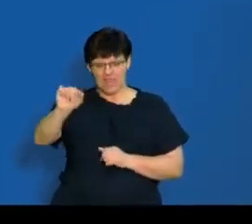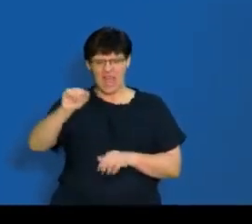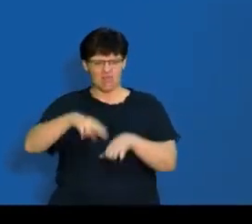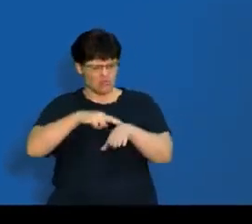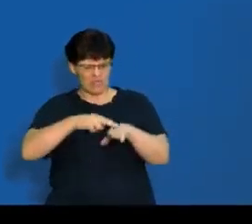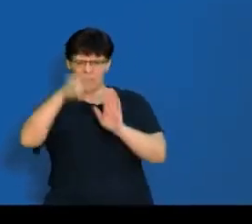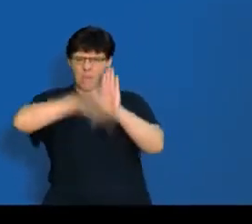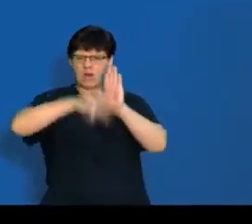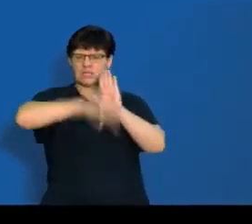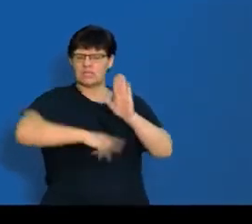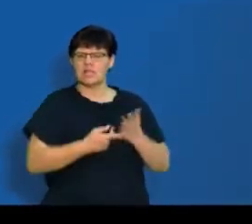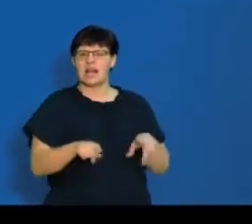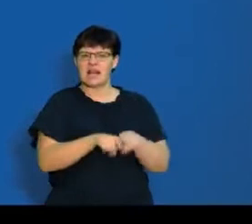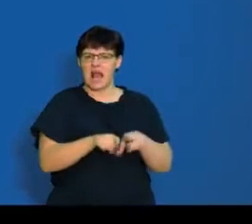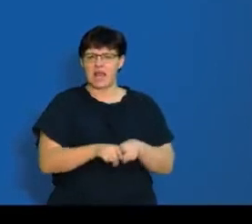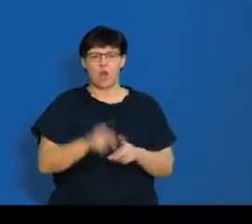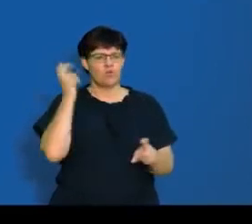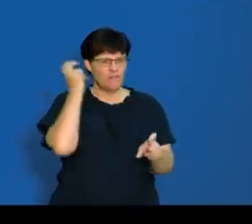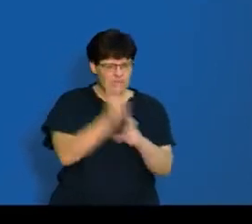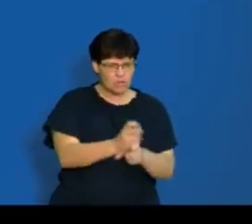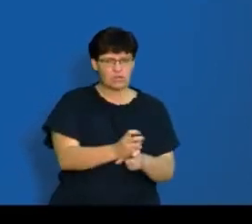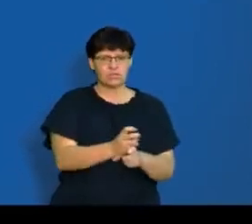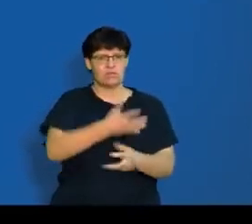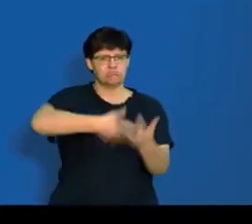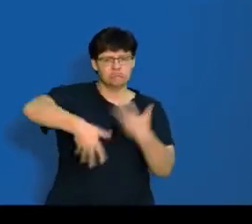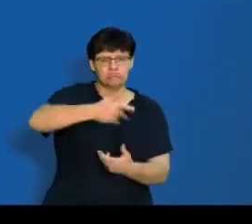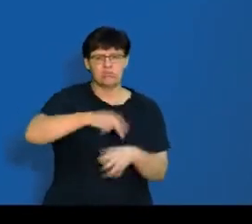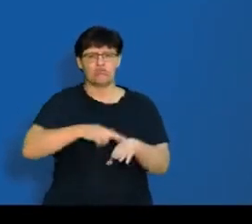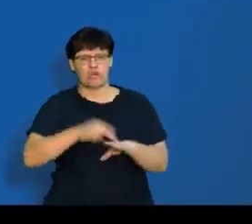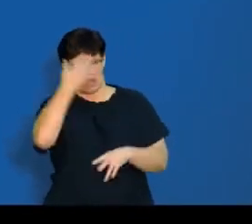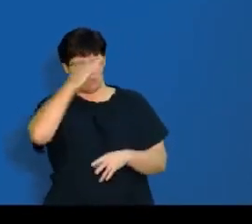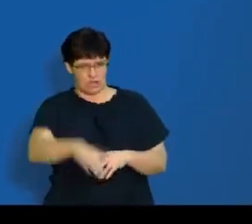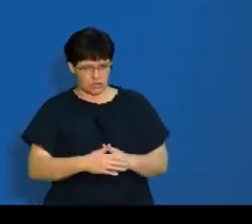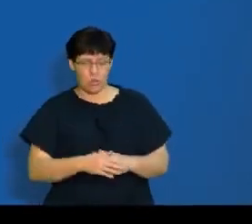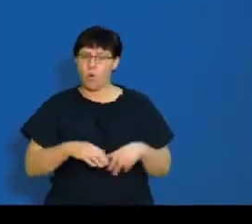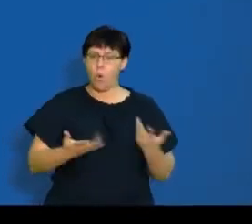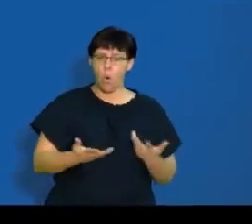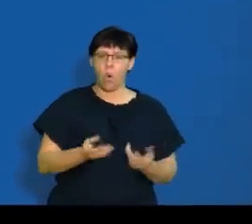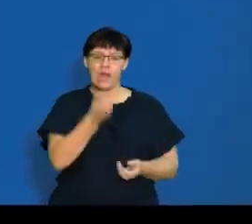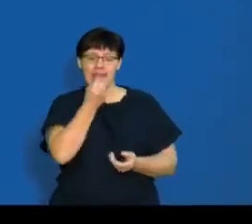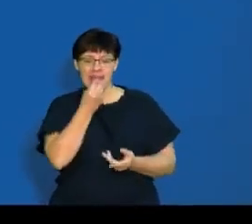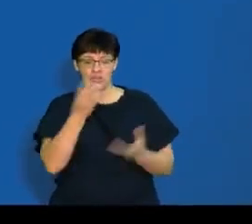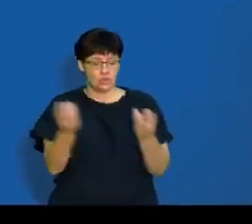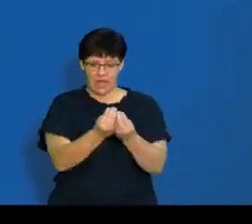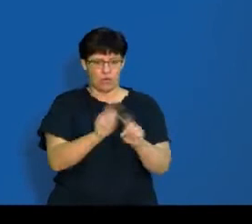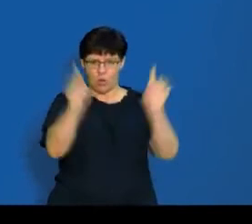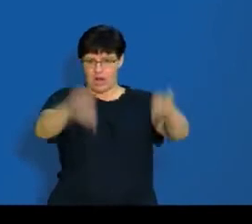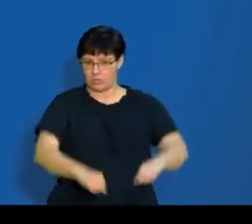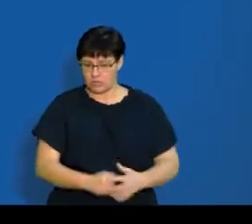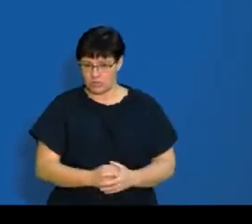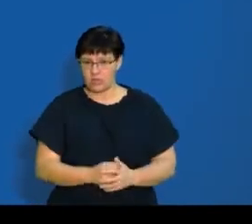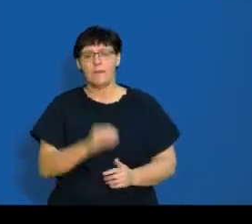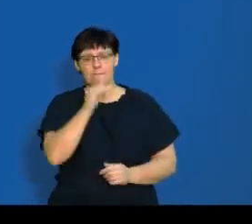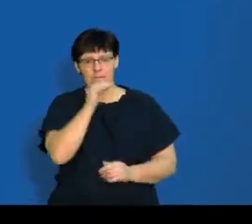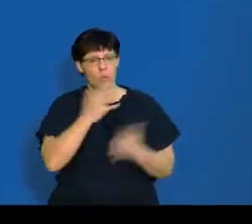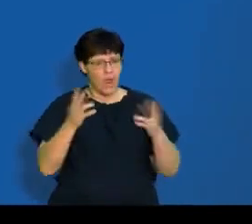racist policies, such as the refusal to allow mixed race accommodation or eating facilities. That obviously means at